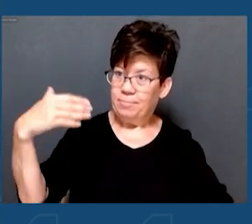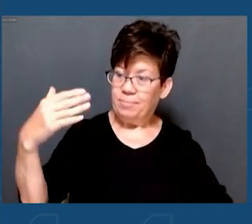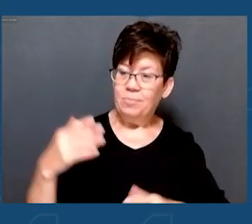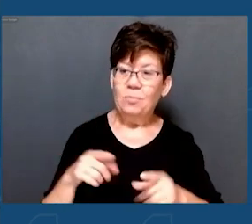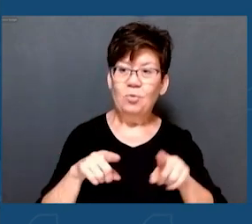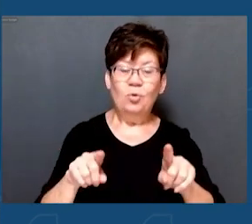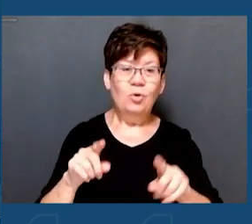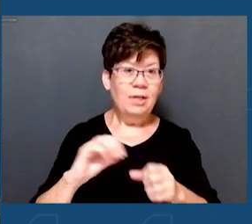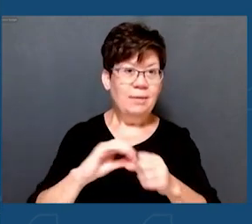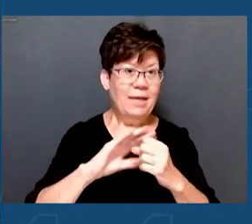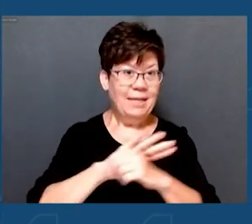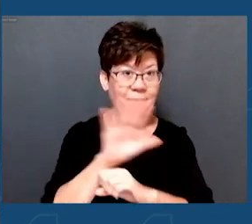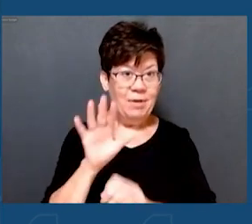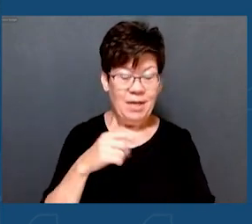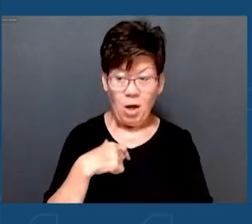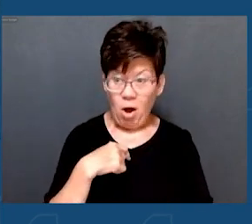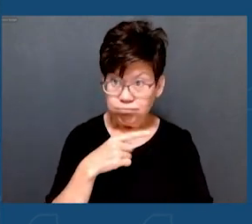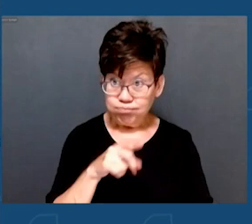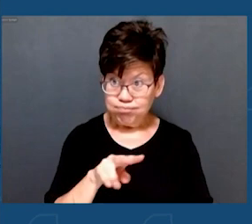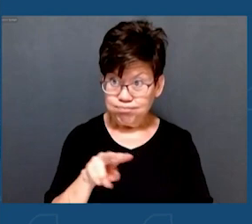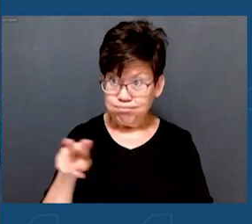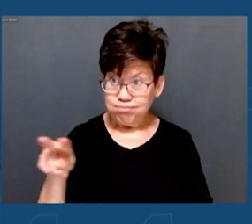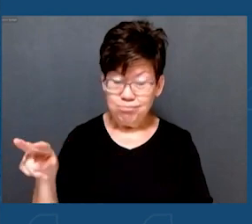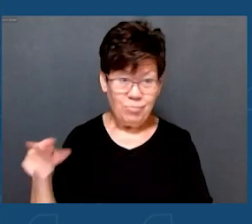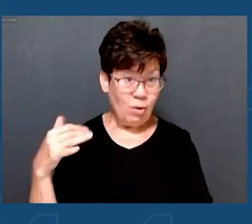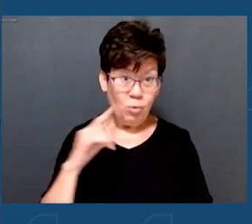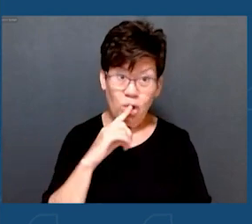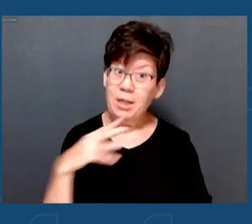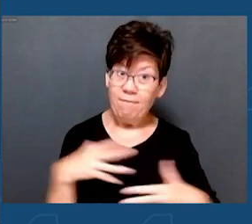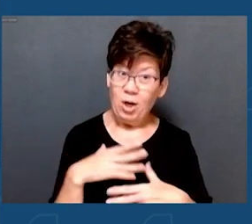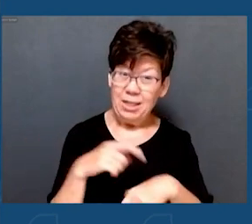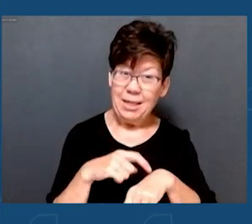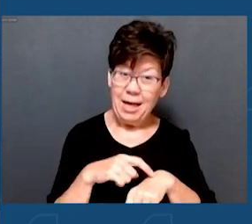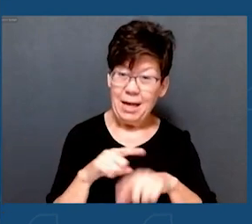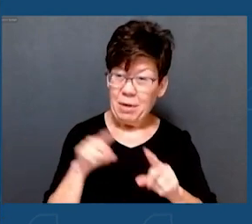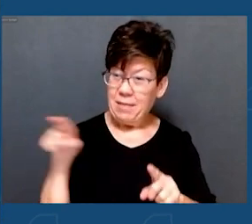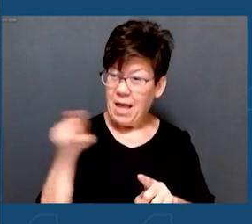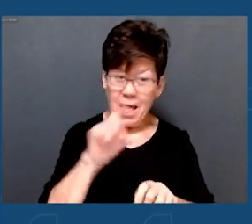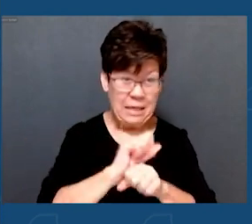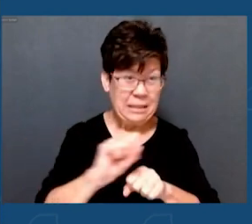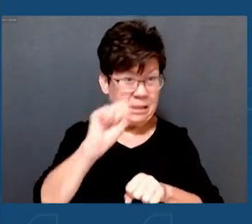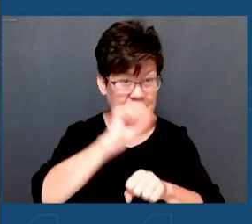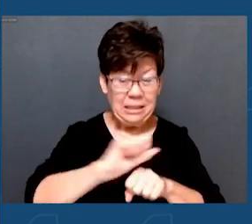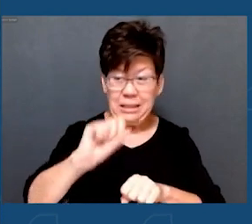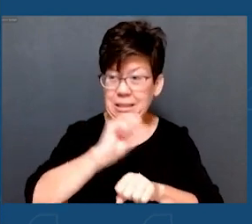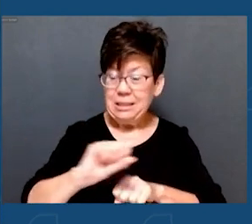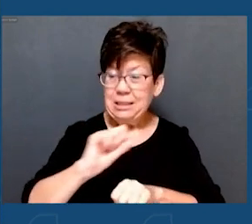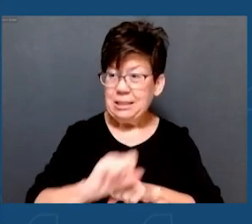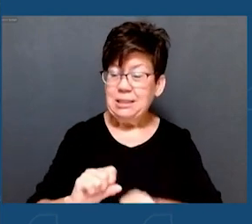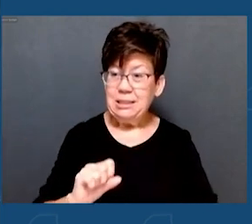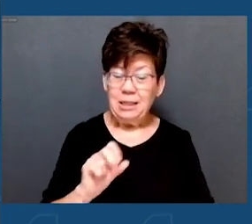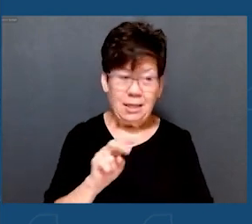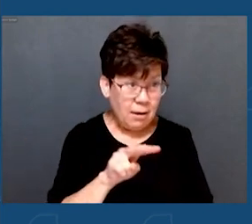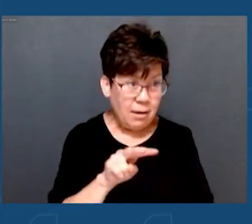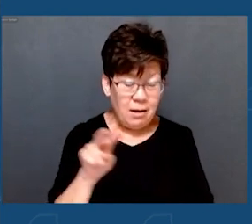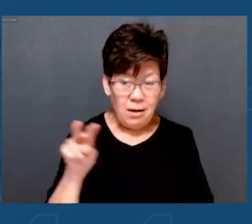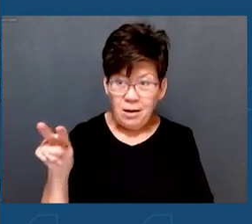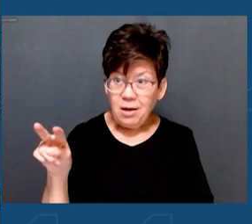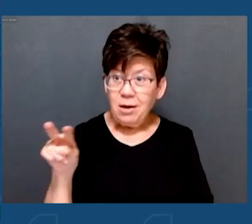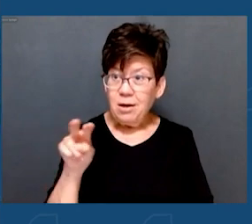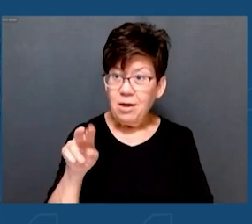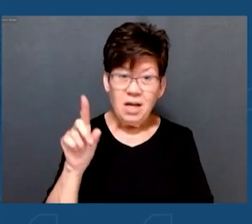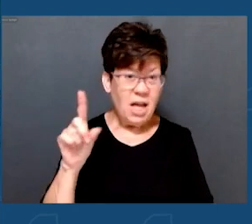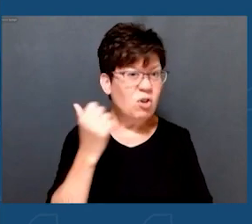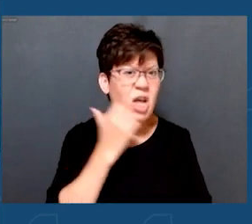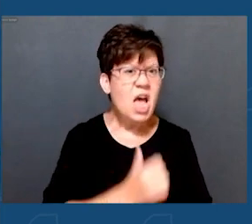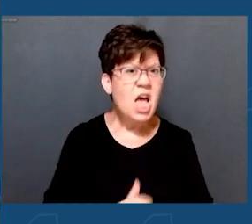researchers who are working tirelessly through a frightening time, very frightening time in our history, that they showed up every day